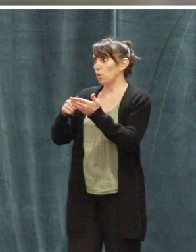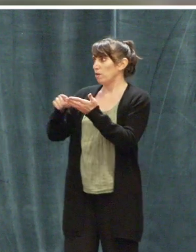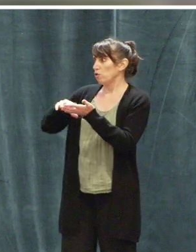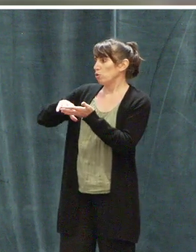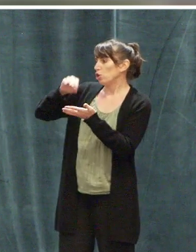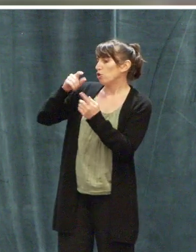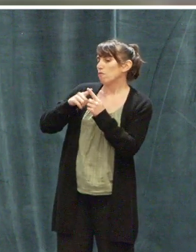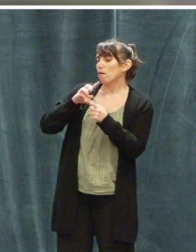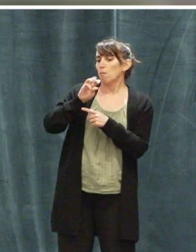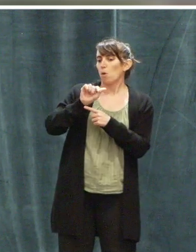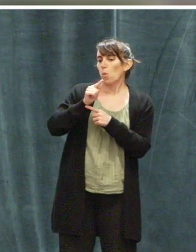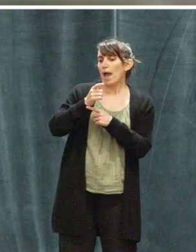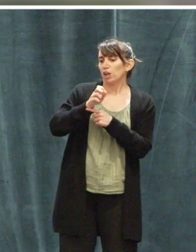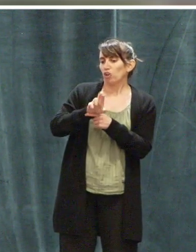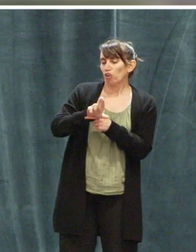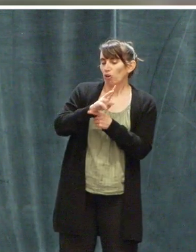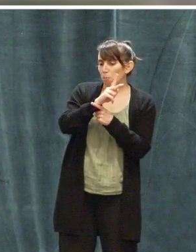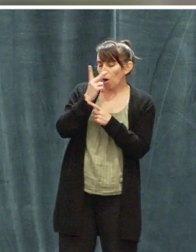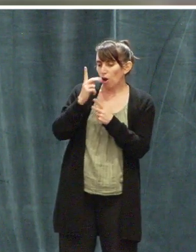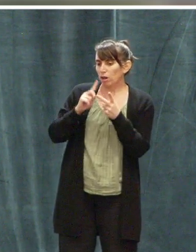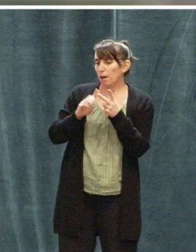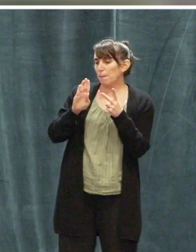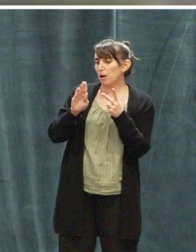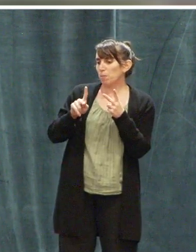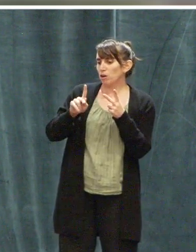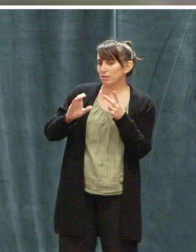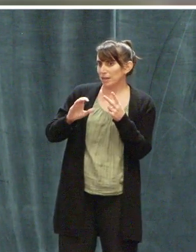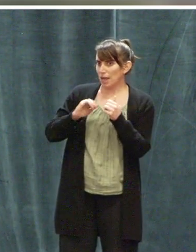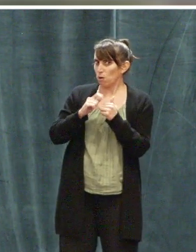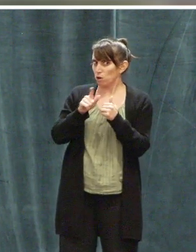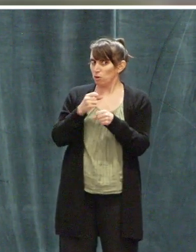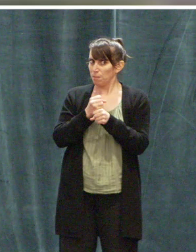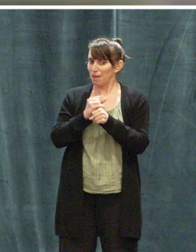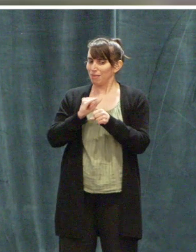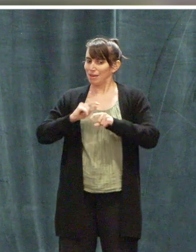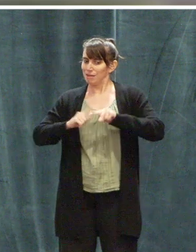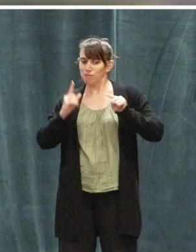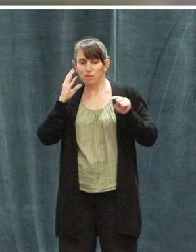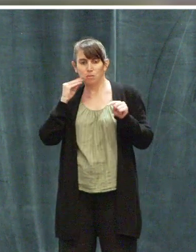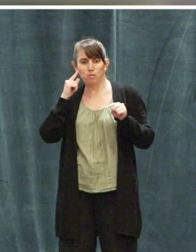Park and from Battery Park, and how are you going to make it different for my friends in the north?